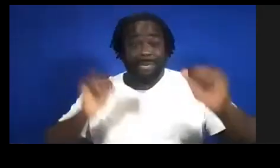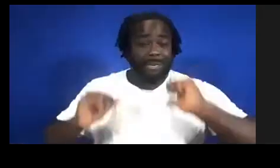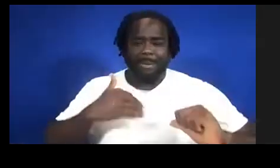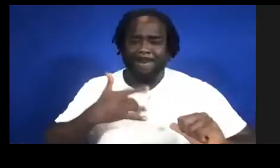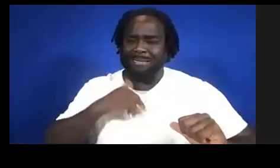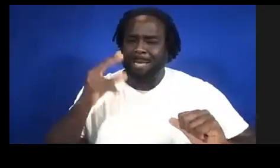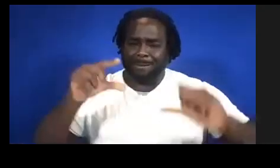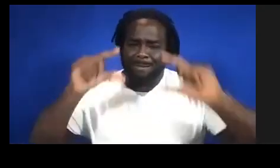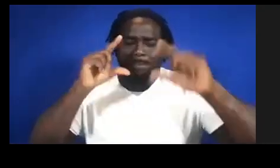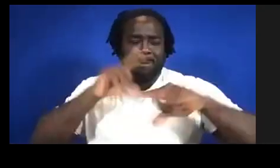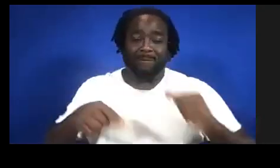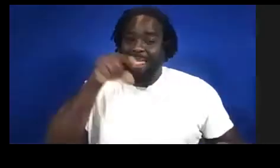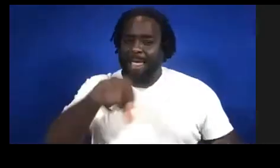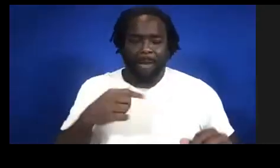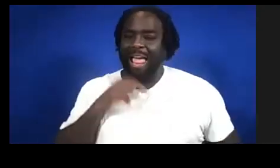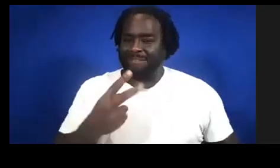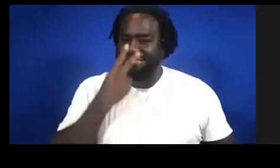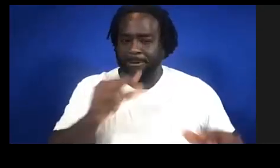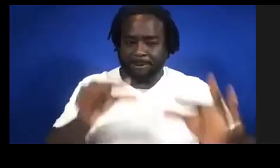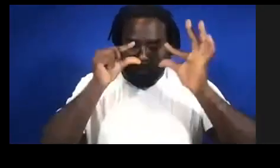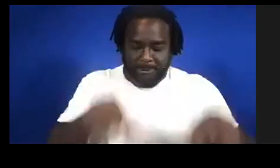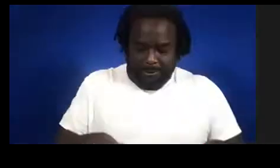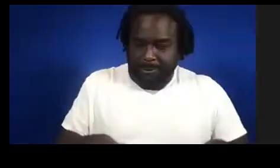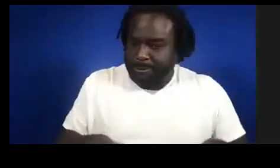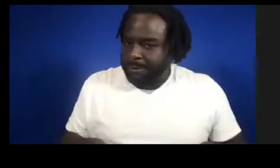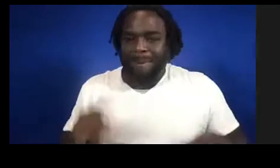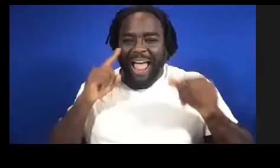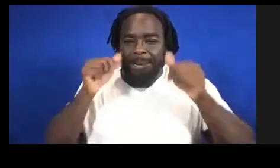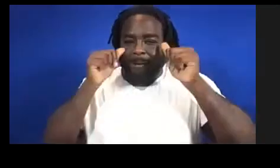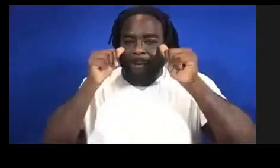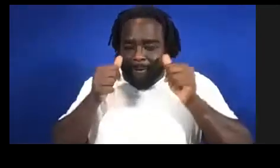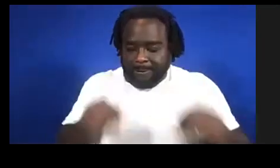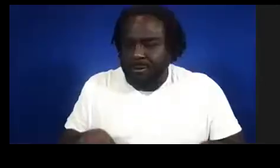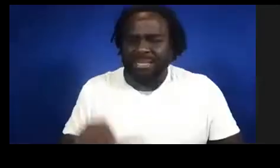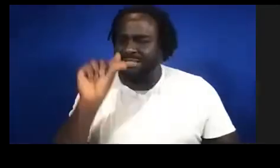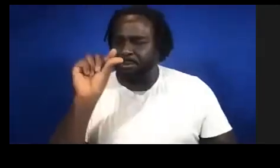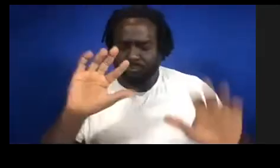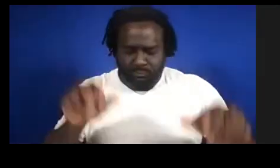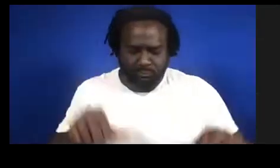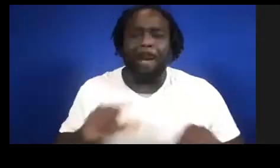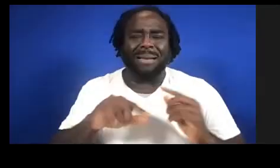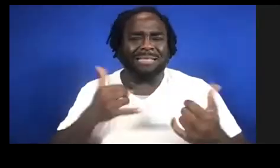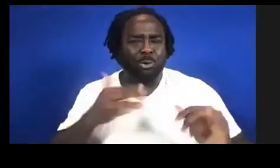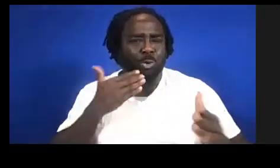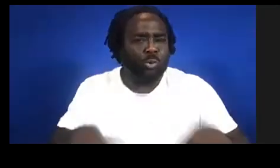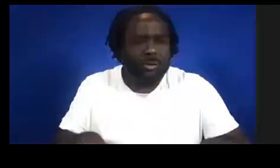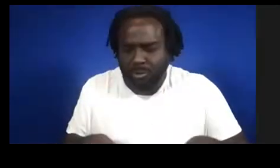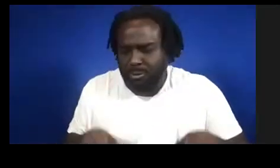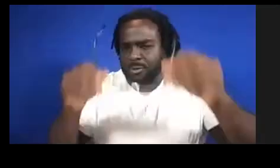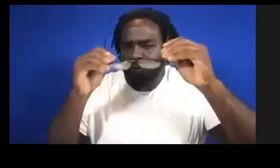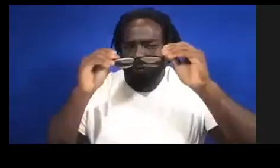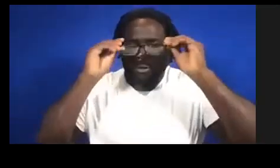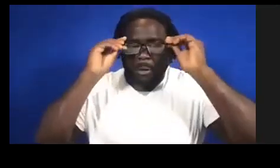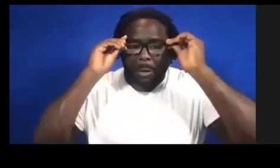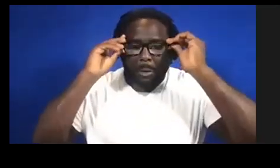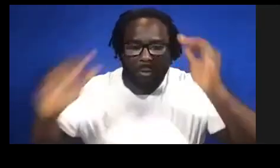Okay, somebody just told me it's about that time in the chat. Let me put on my glasses. Y'all trying to embarrass me? I can't